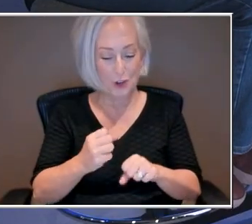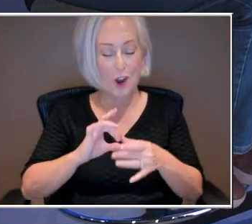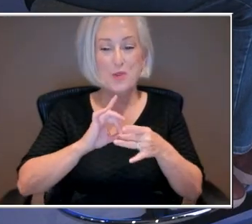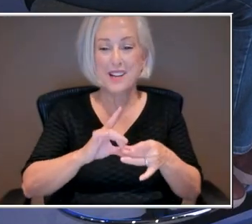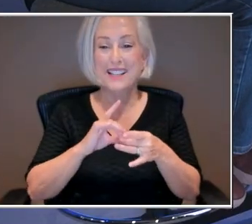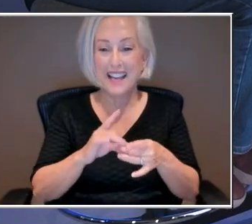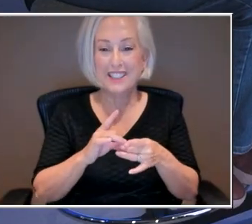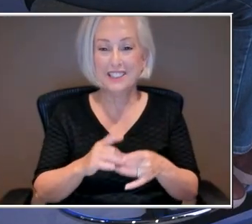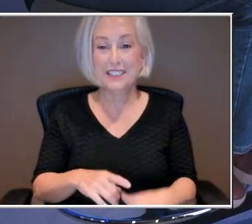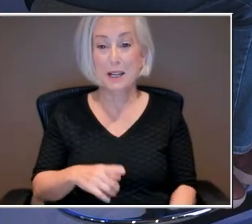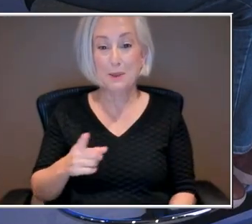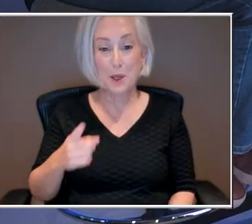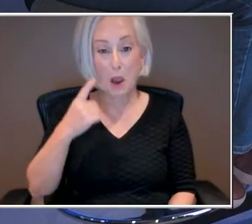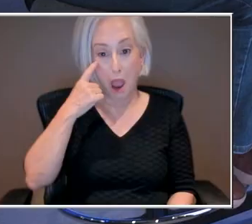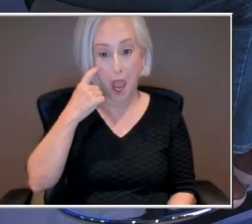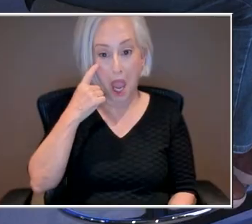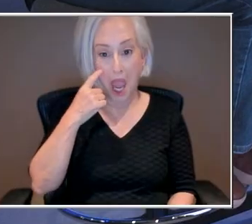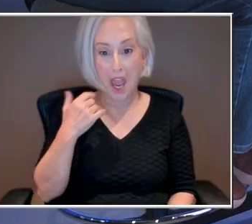tearing up already? Yeah.